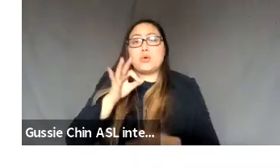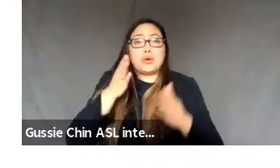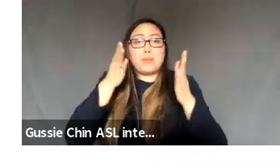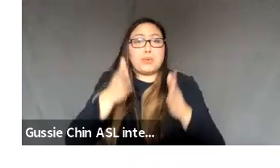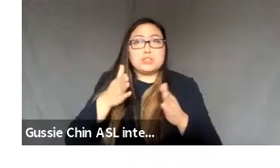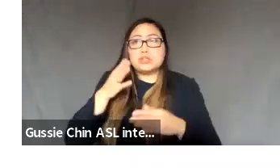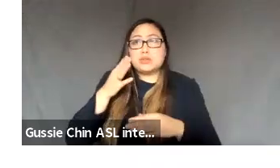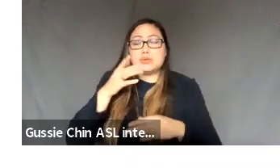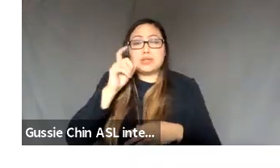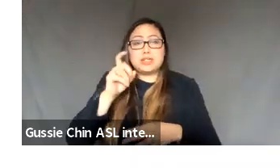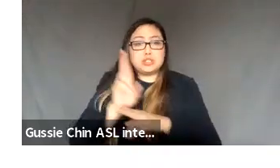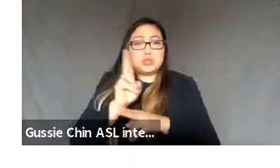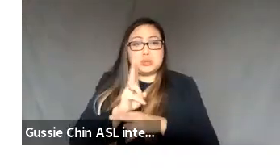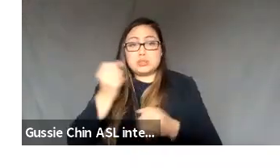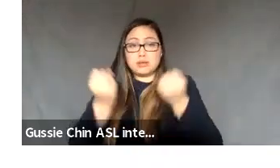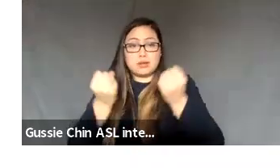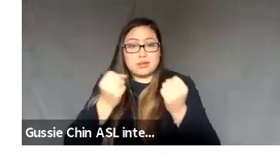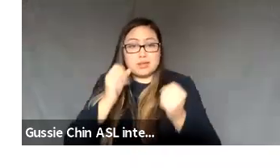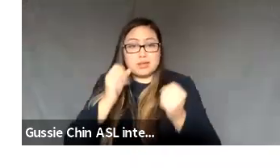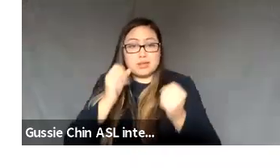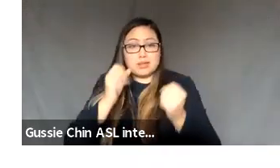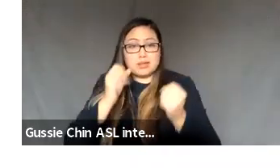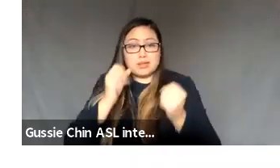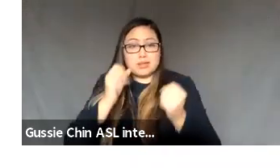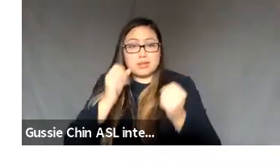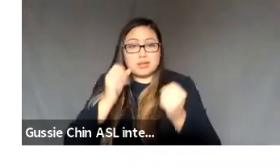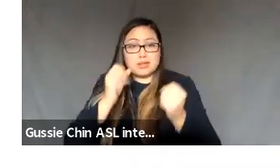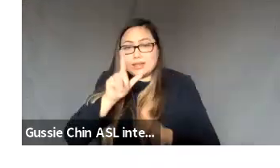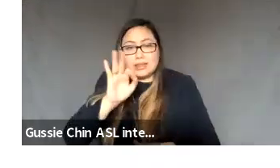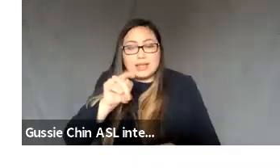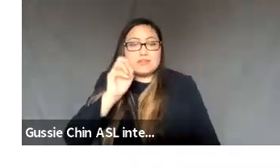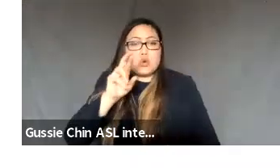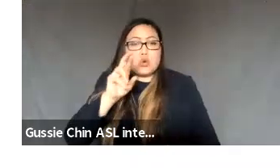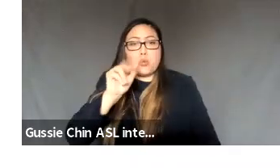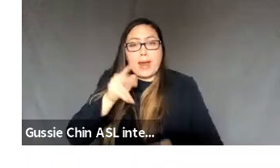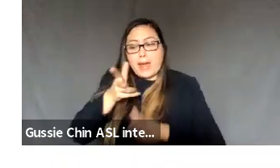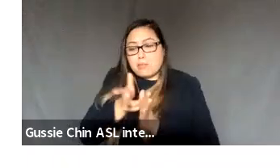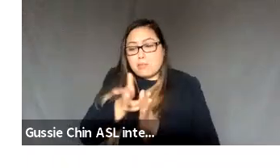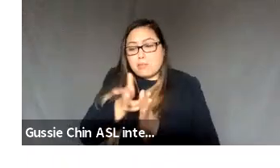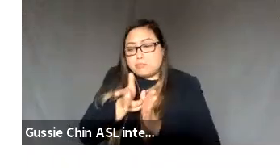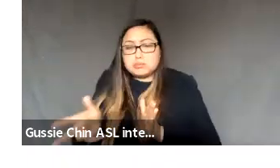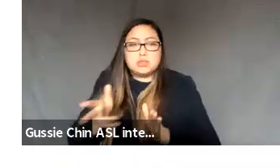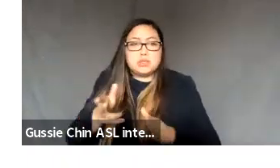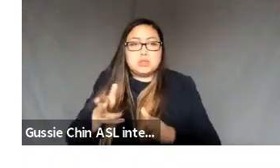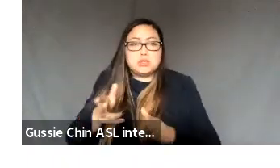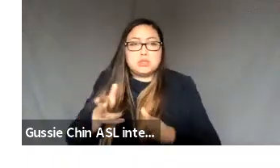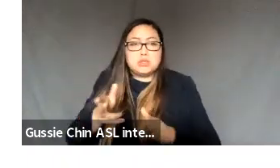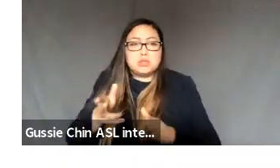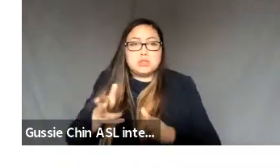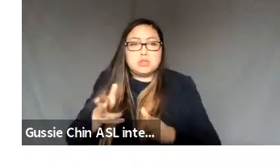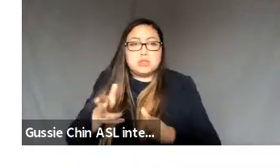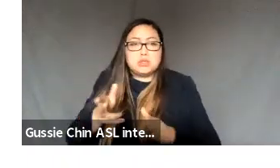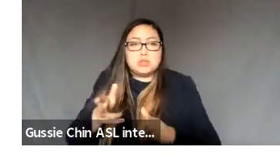a lift or a ramp that comes out of the passenger side, so that you need additional space with a van accessible parking